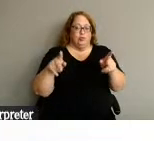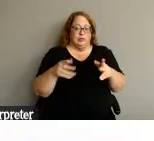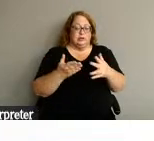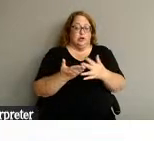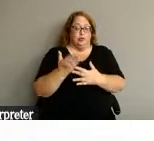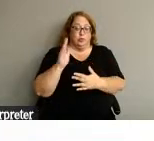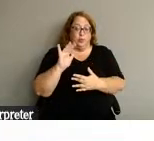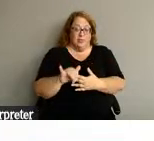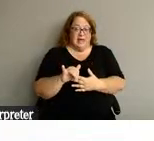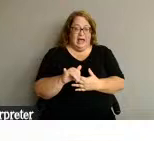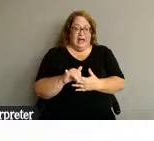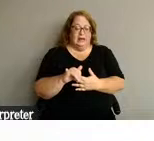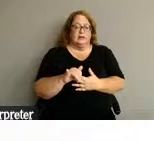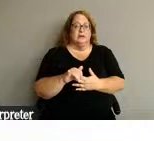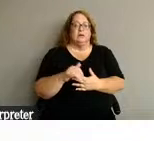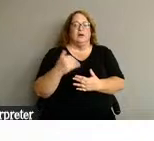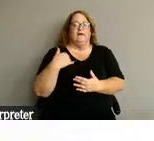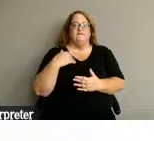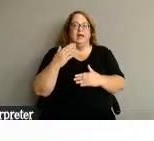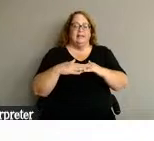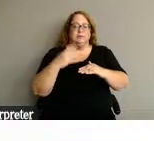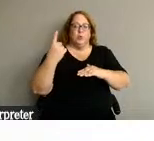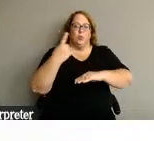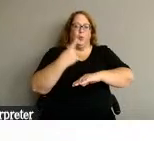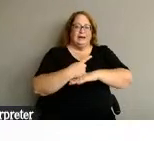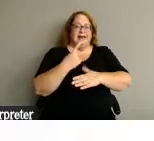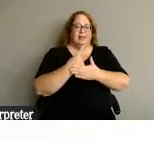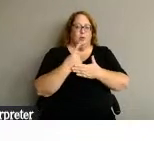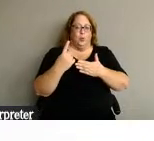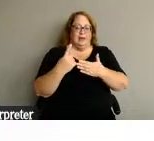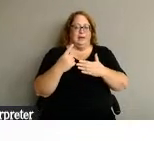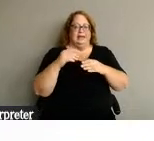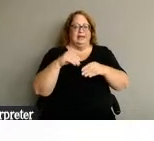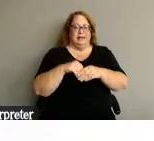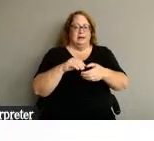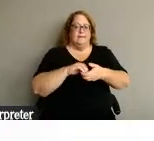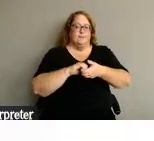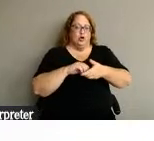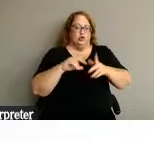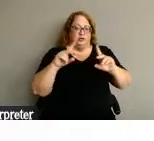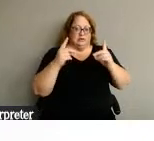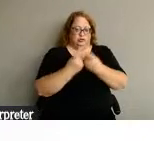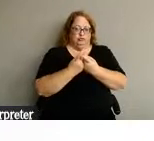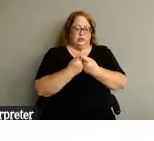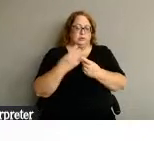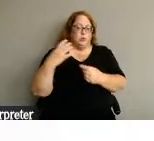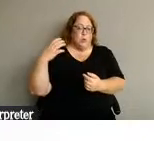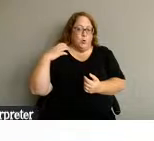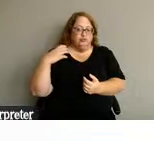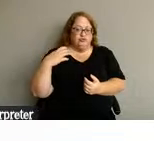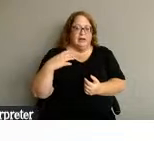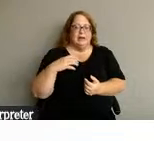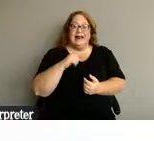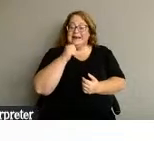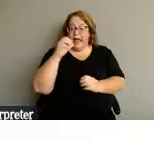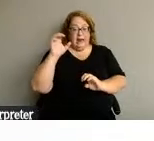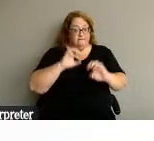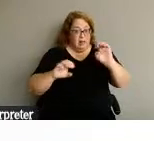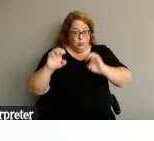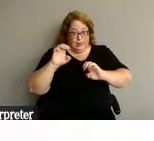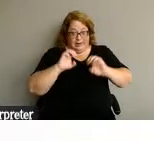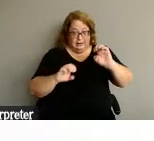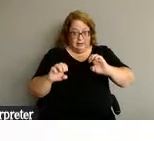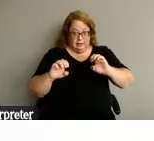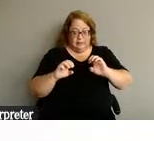through that, we spend at least one day out of the week in partner districts, coaching, not